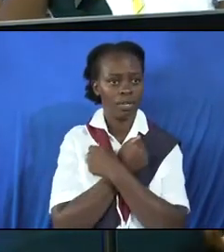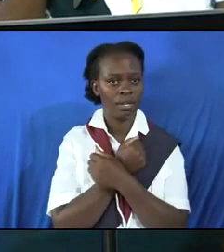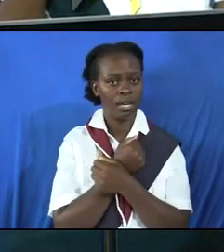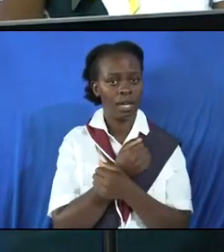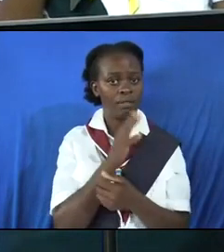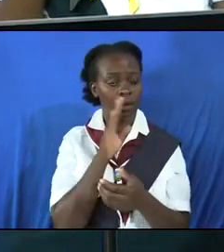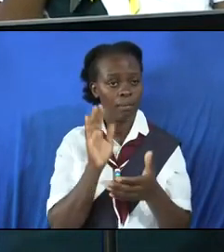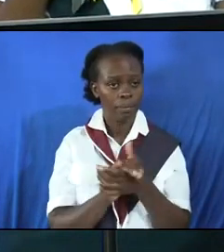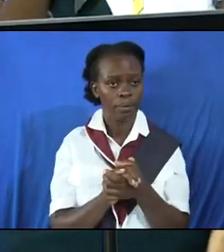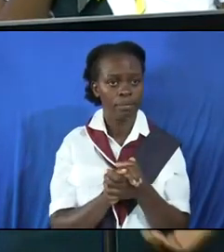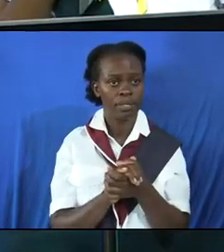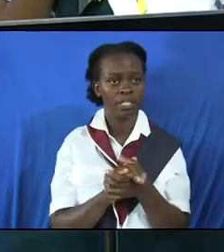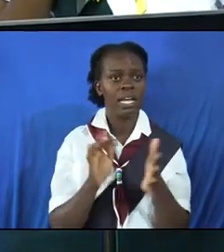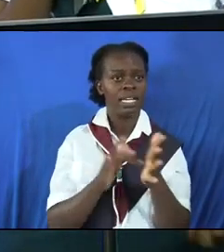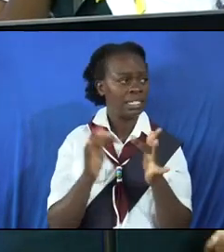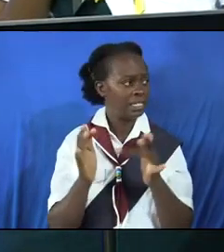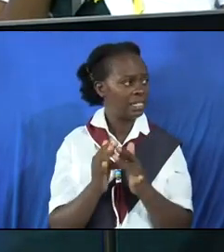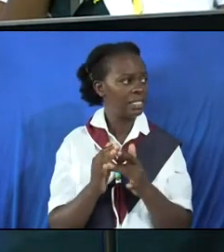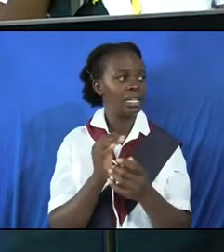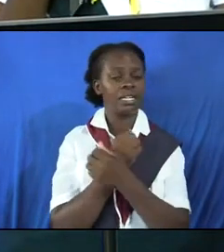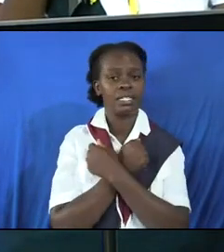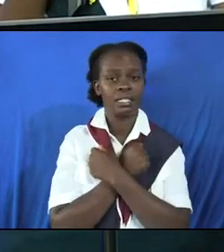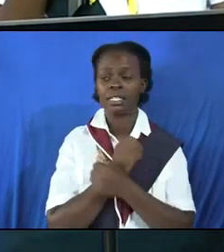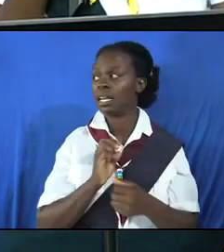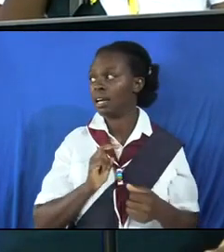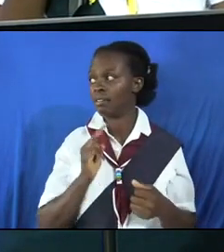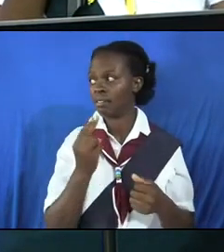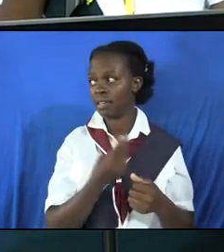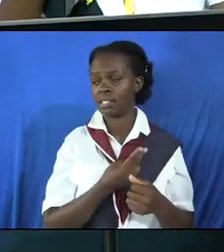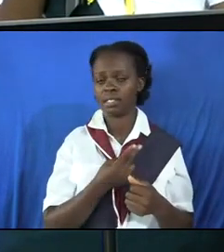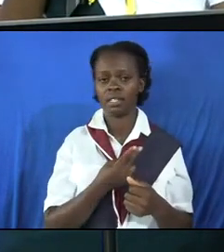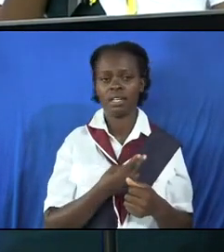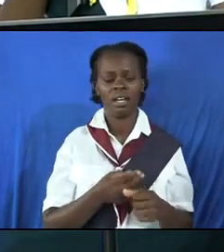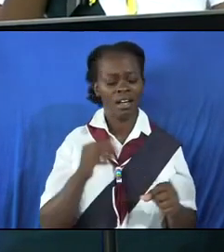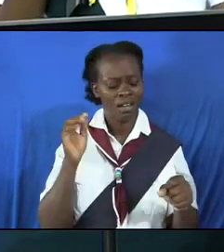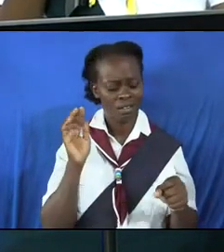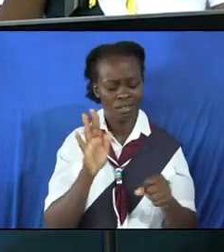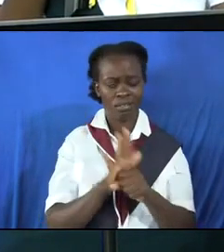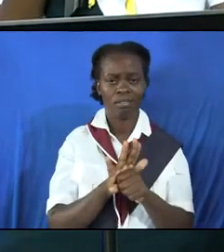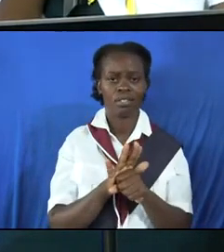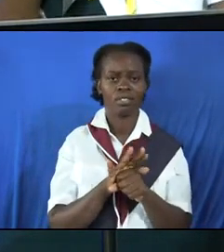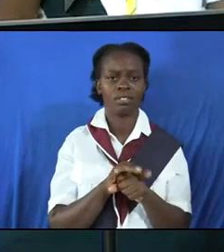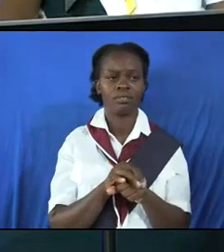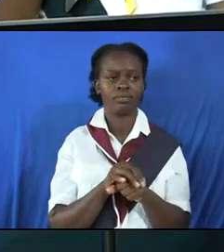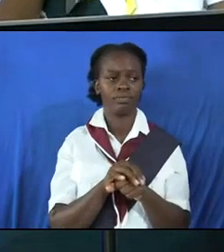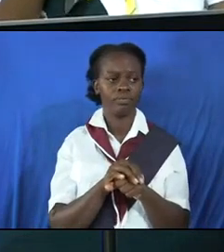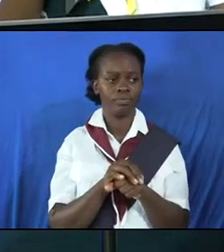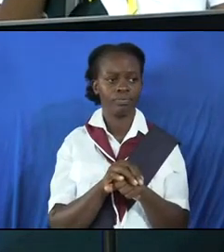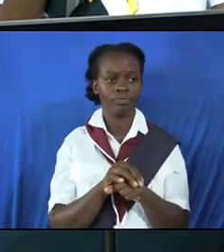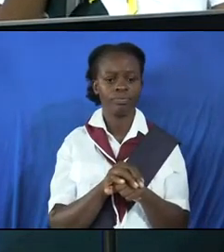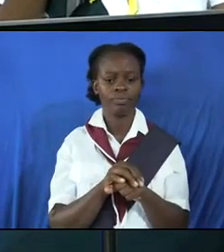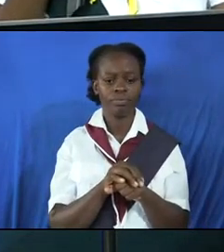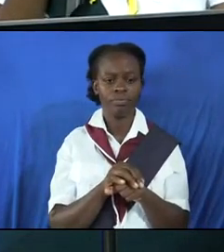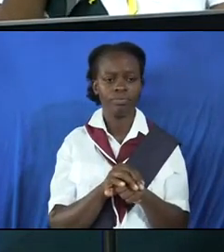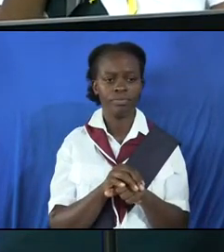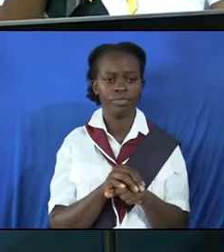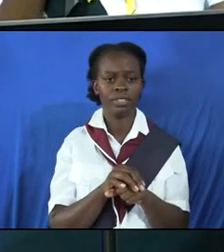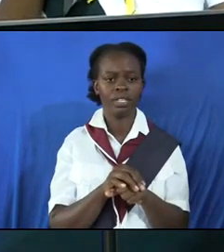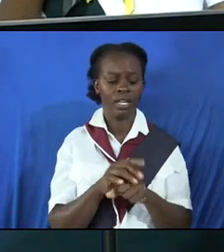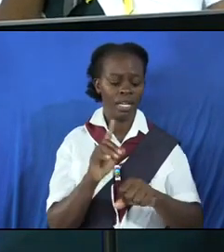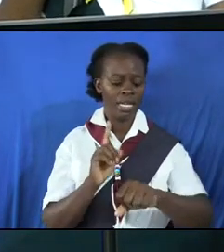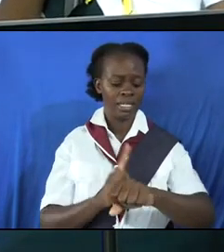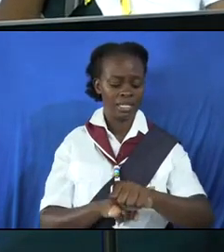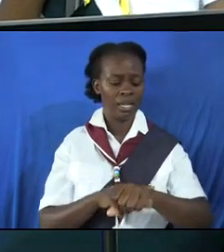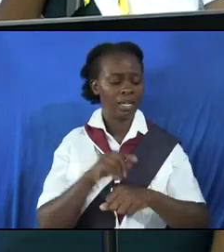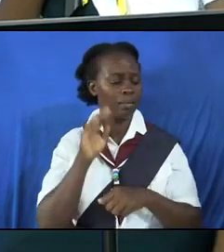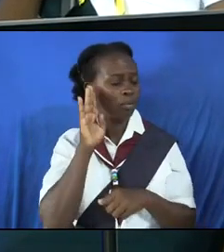Jesus loves us so much. He does not love us less than we follow the signs. It really hurts him, and it